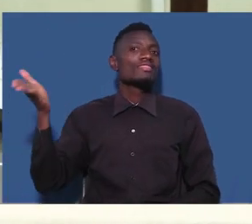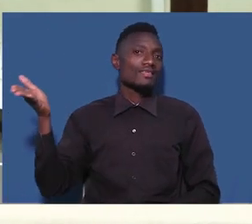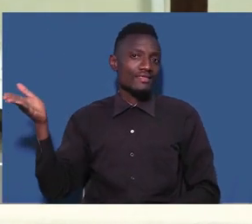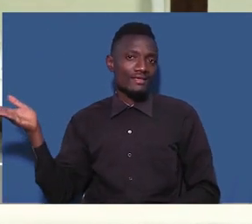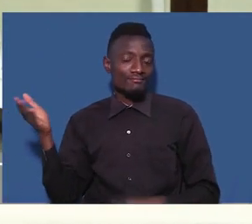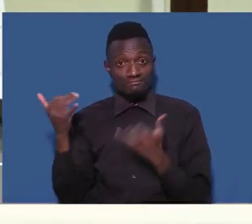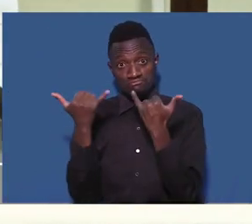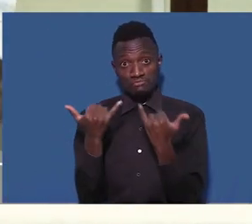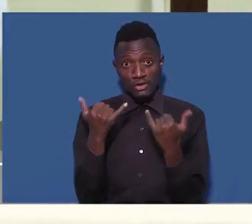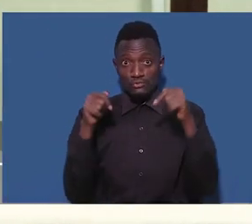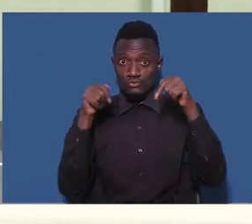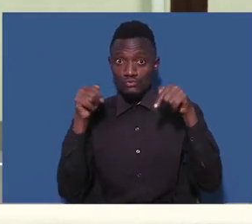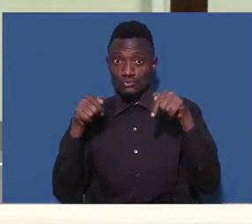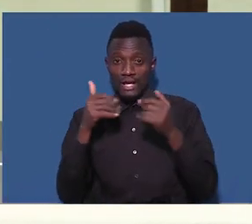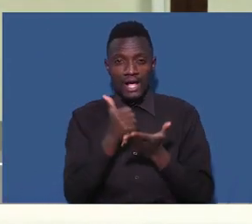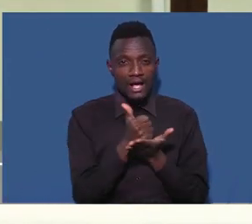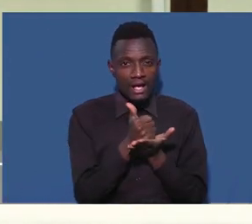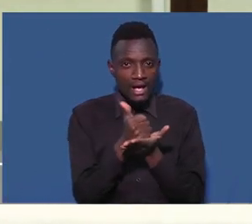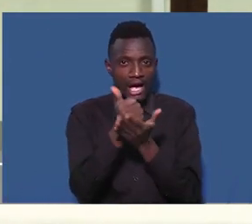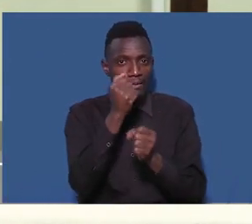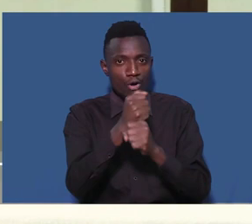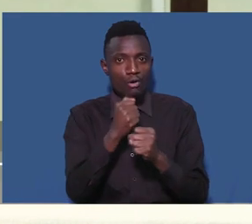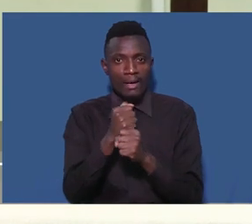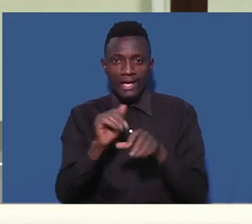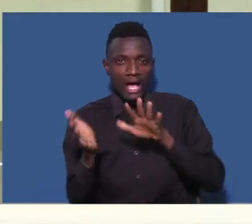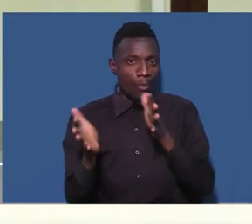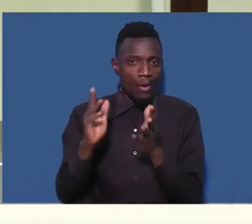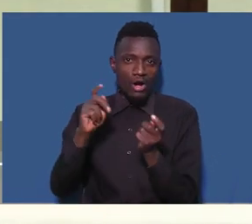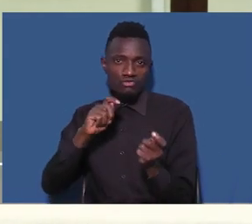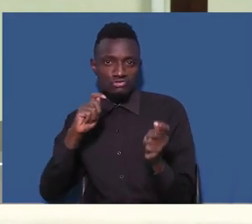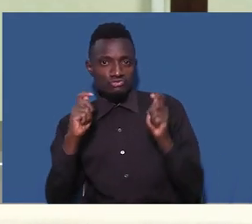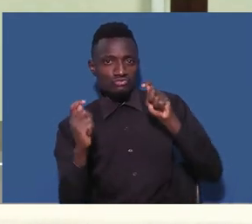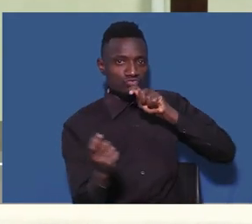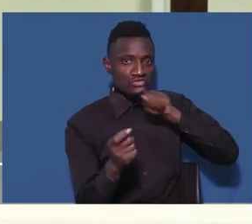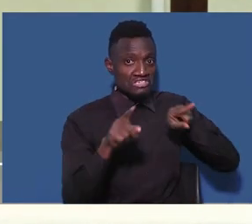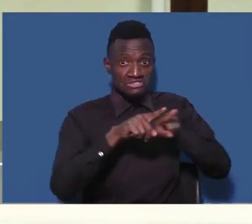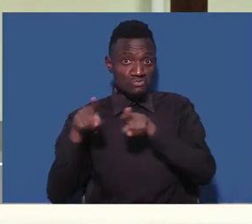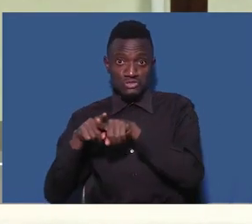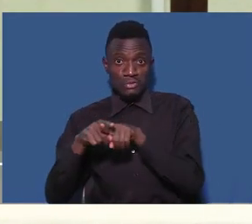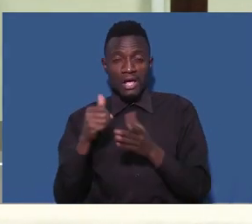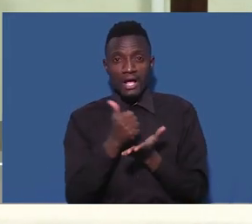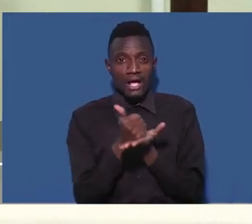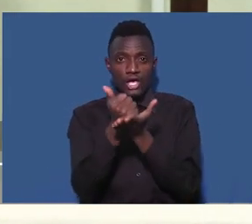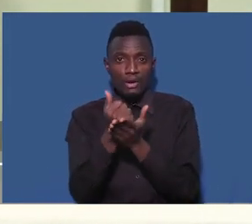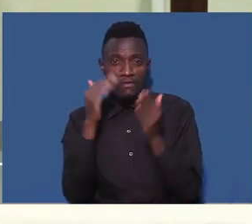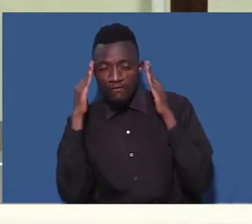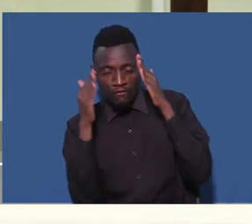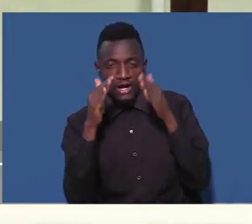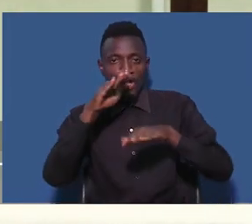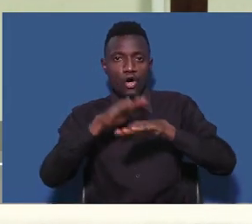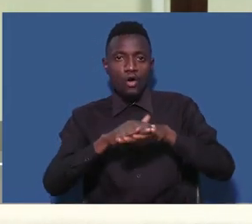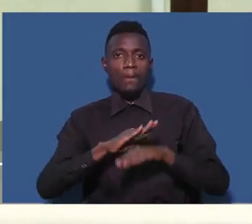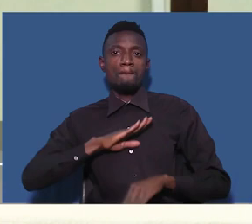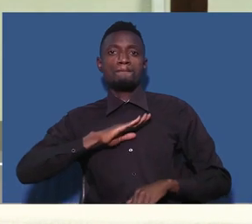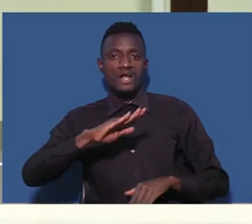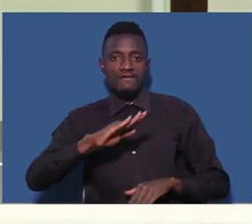necessary adjustments. And especially, we shall be looking at the place of boldness. Let us pray. Father, we thank you this